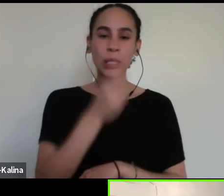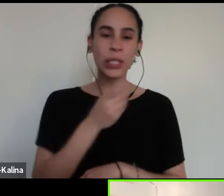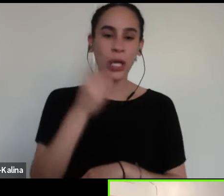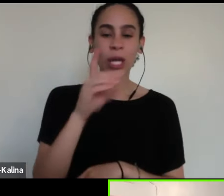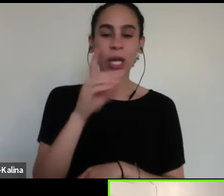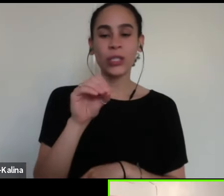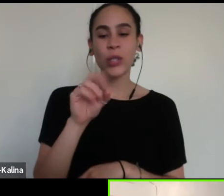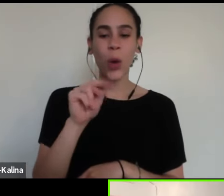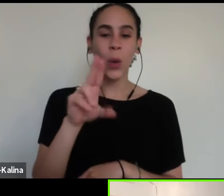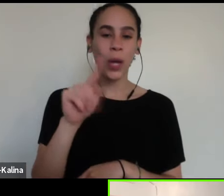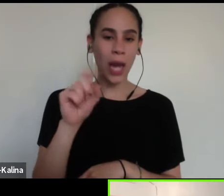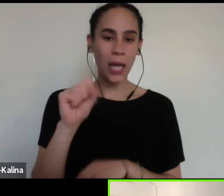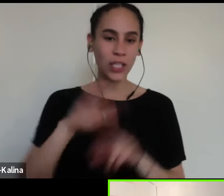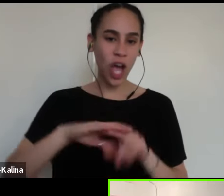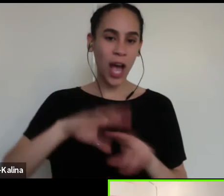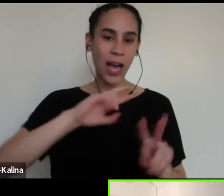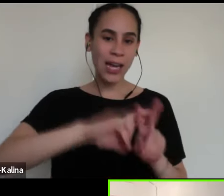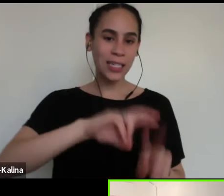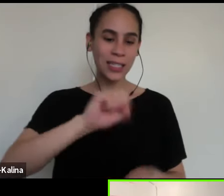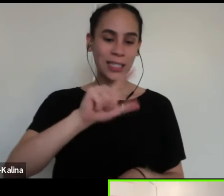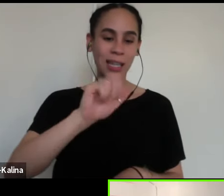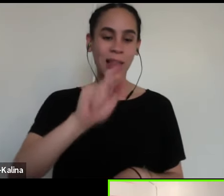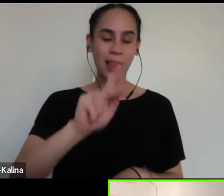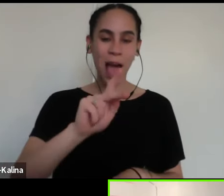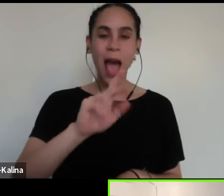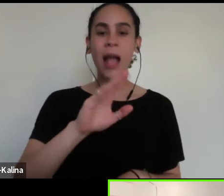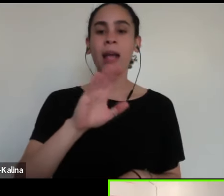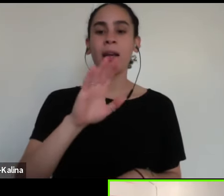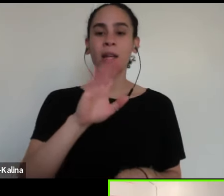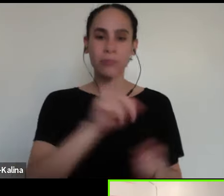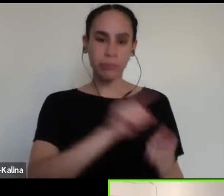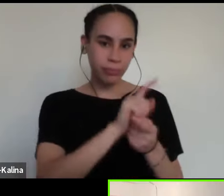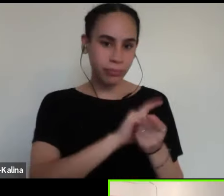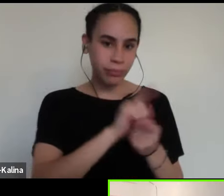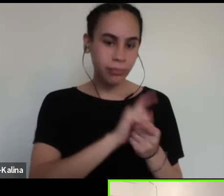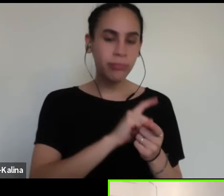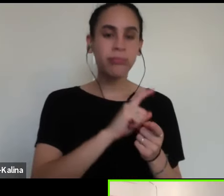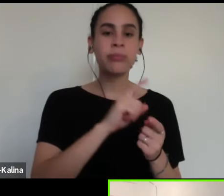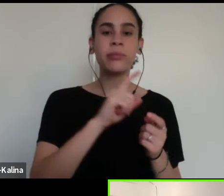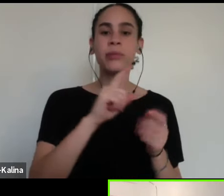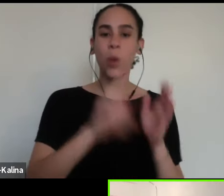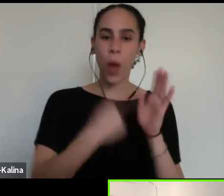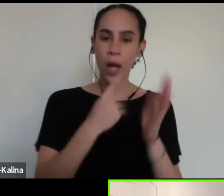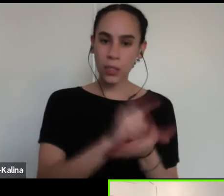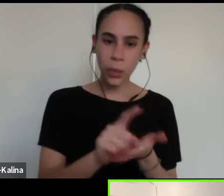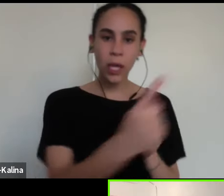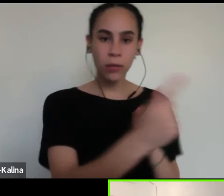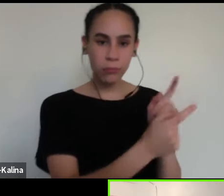donut meetings where you get to know one another, and you do that once a week for somebody you don't know in the company. And